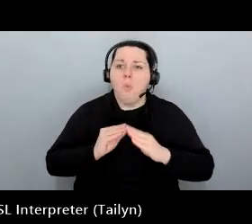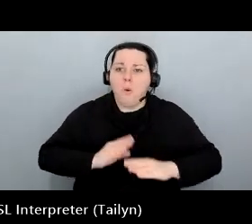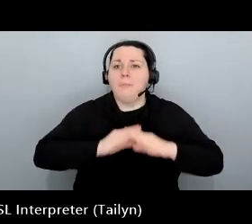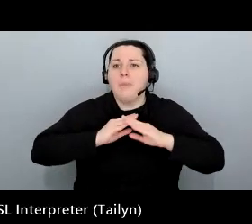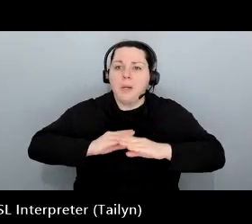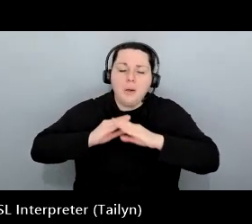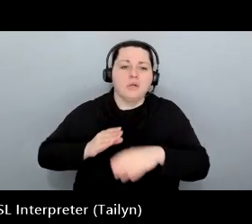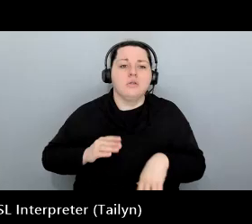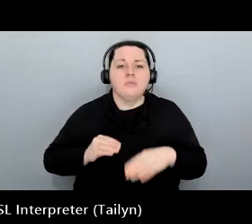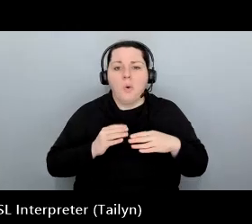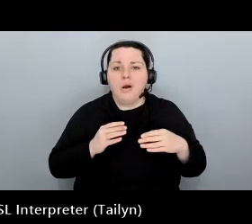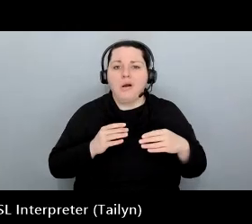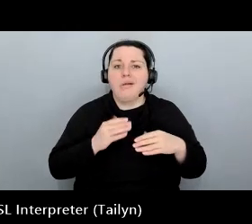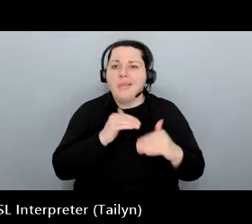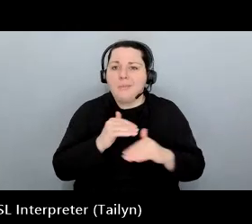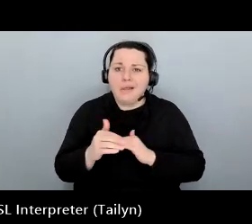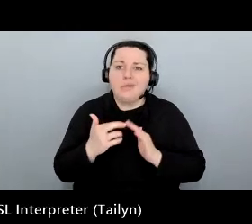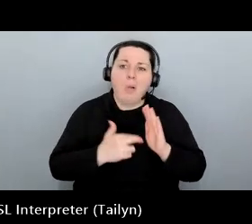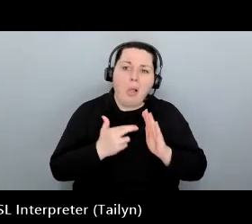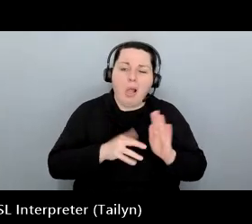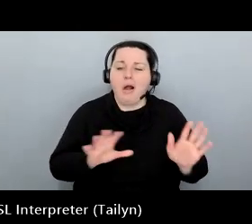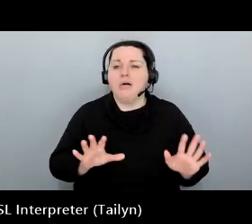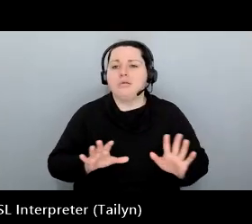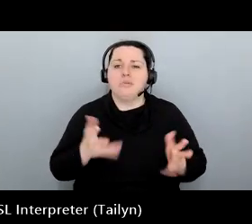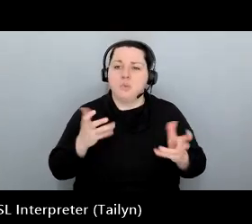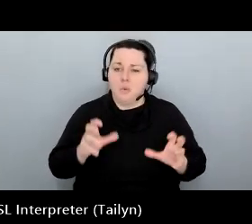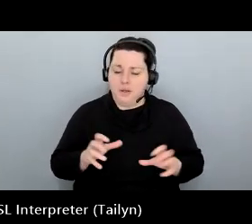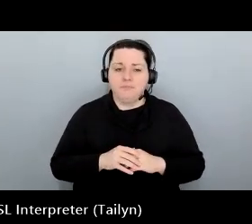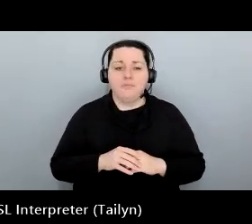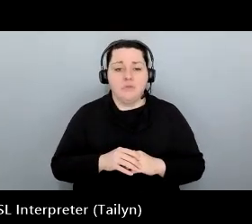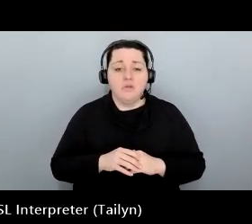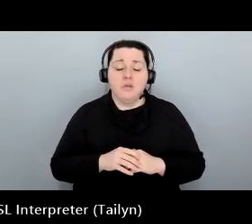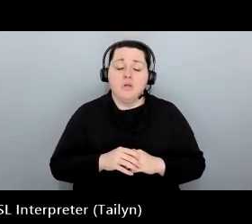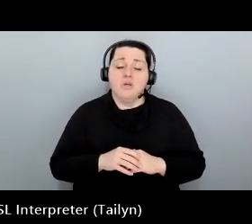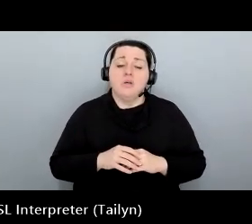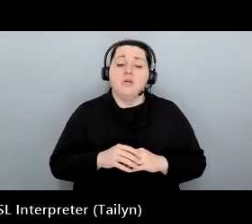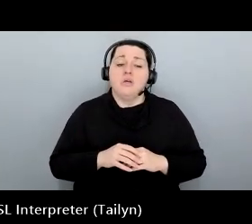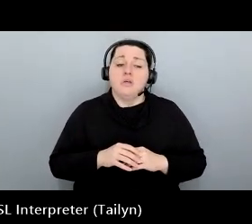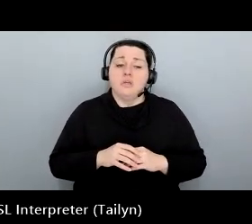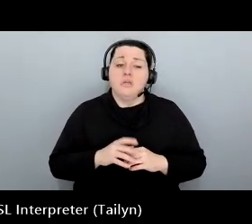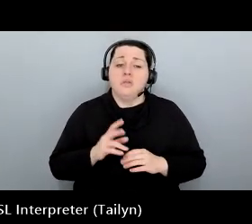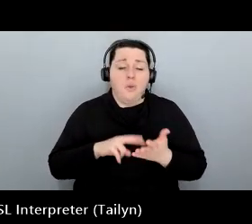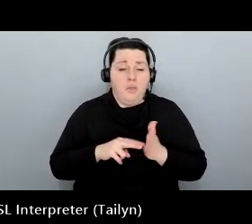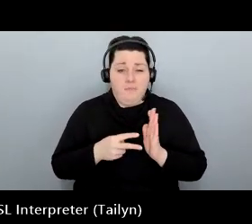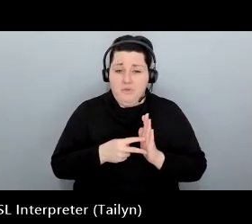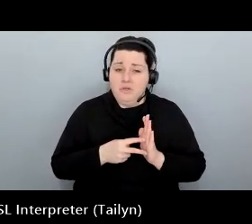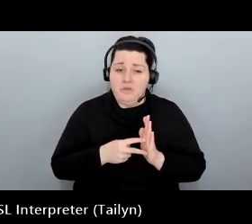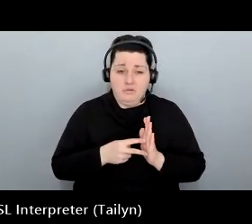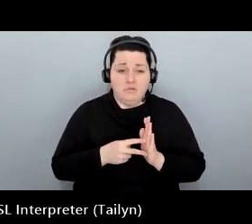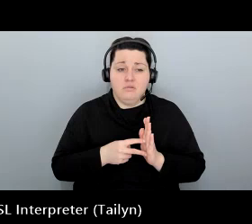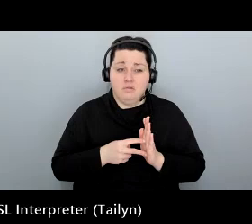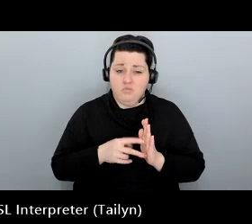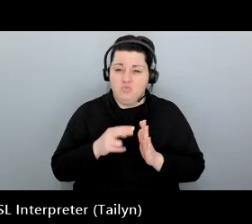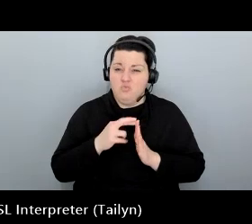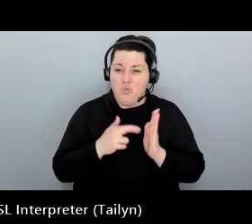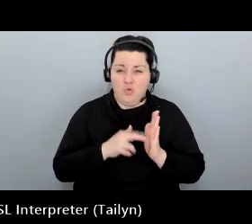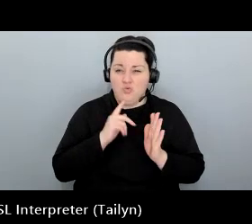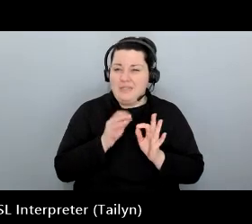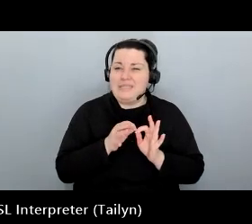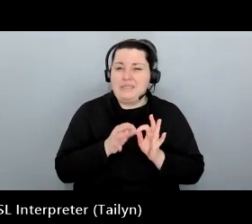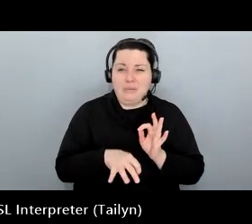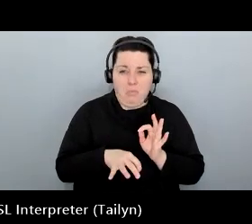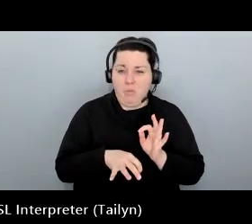that come with, most government programs, right? So therefore, we have very simple rules or requirements of